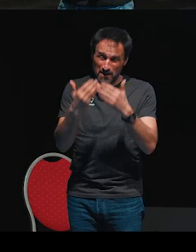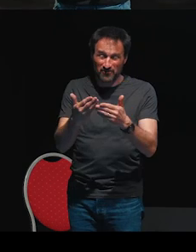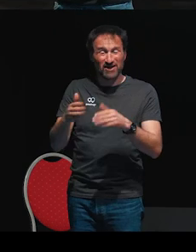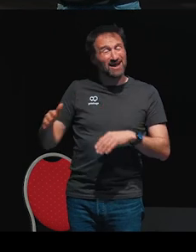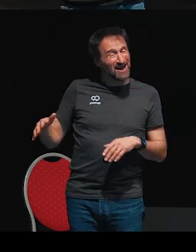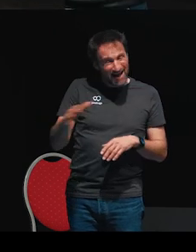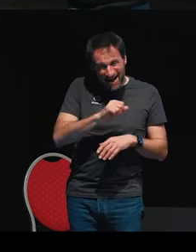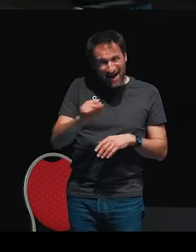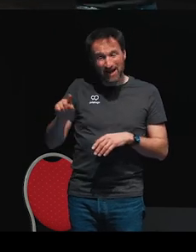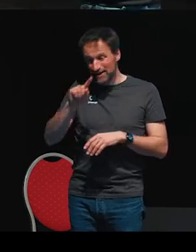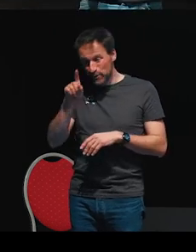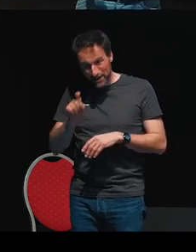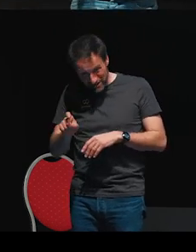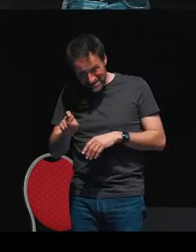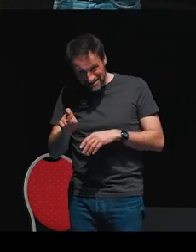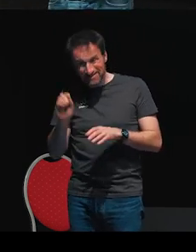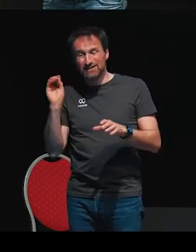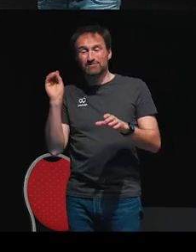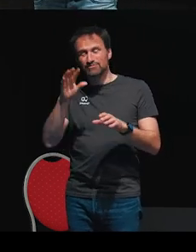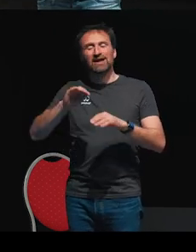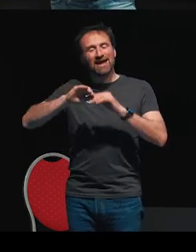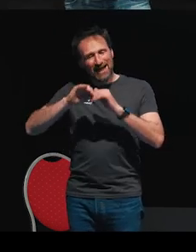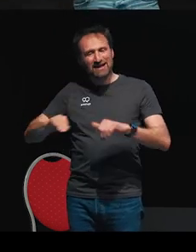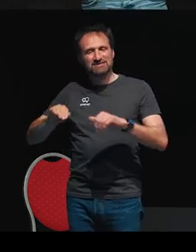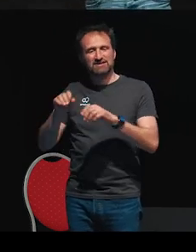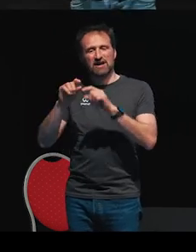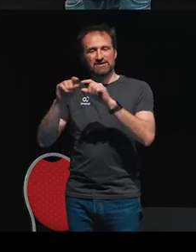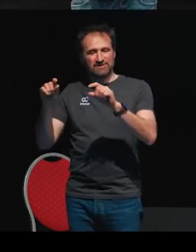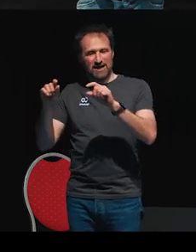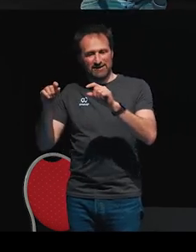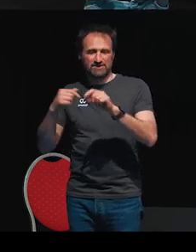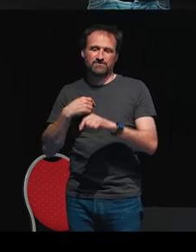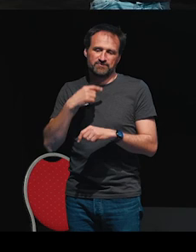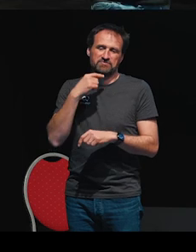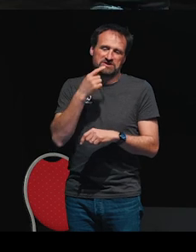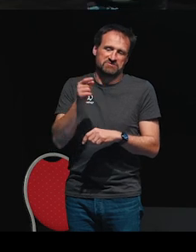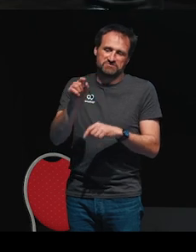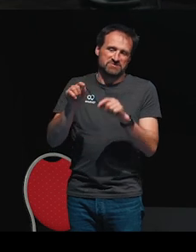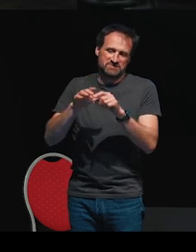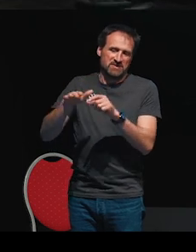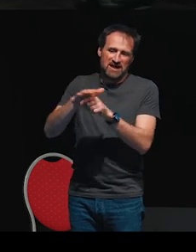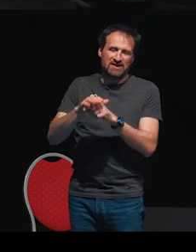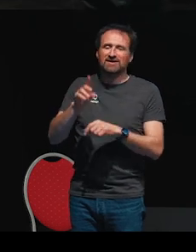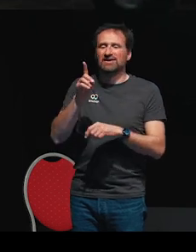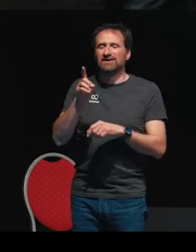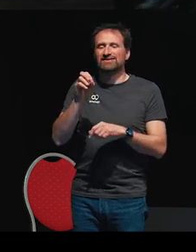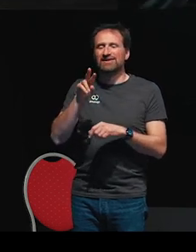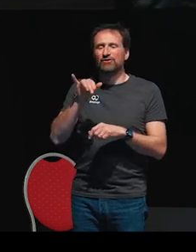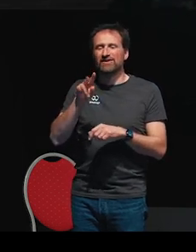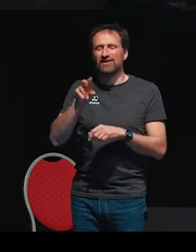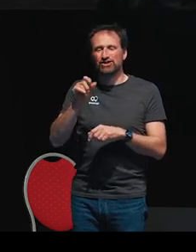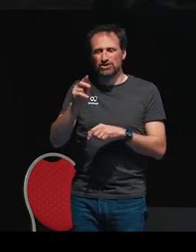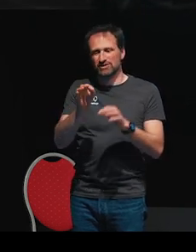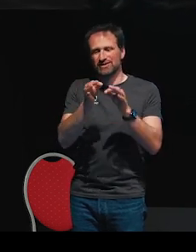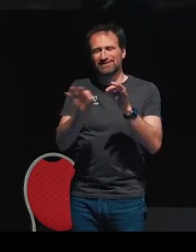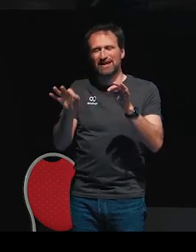all these queries, put them in a separate file. I call this file or this area derivation layer. And